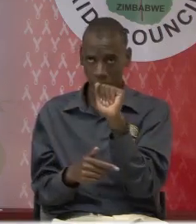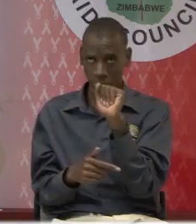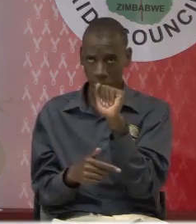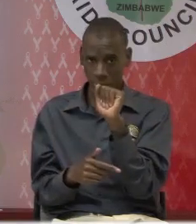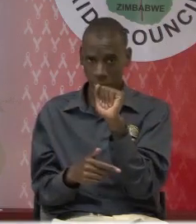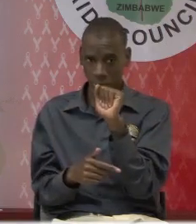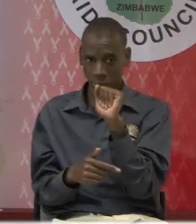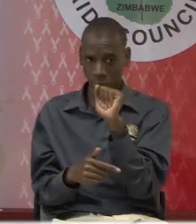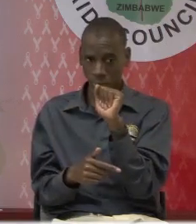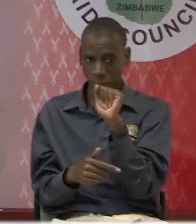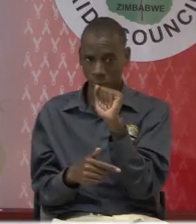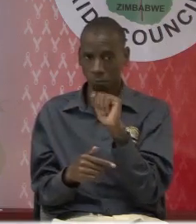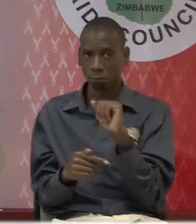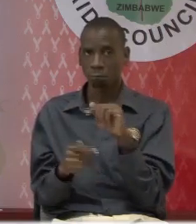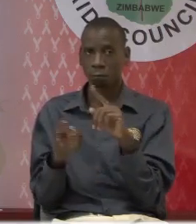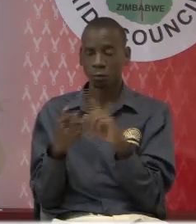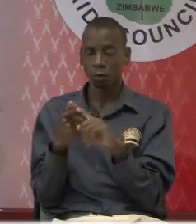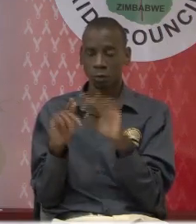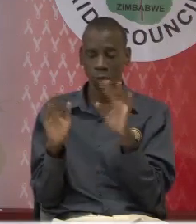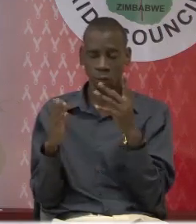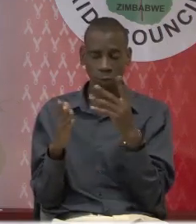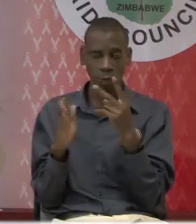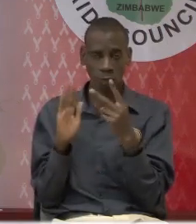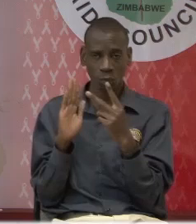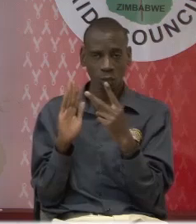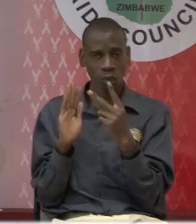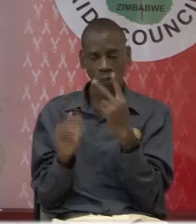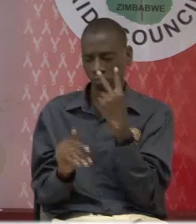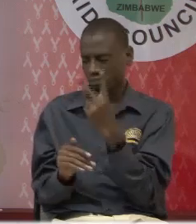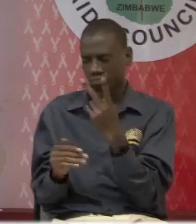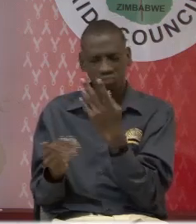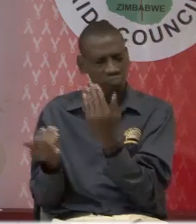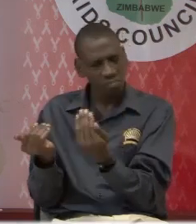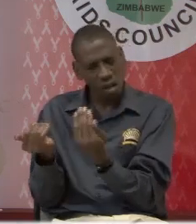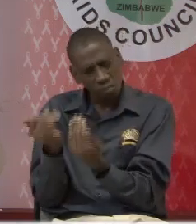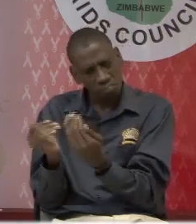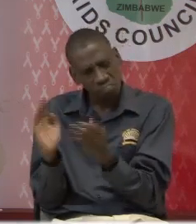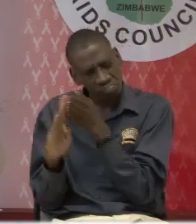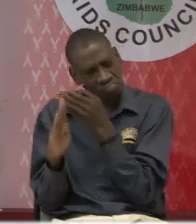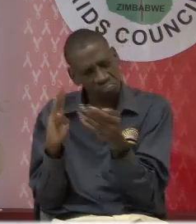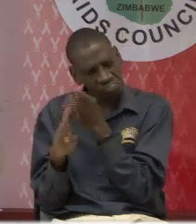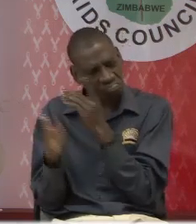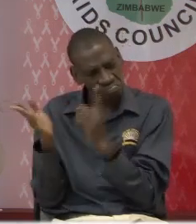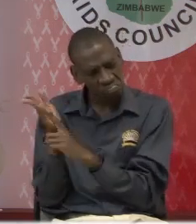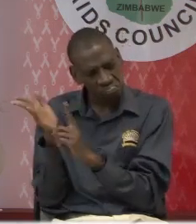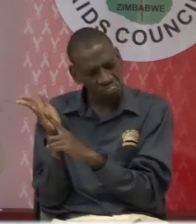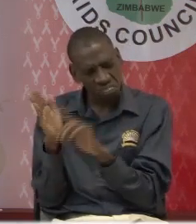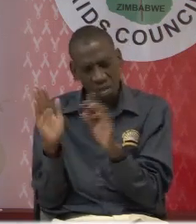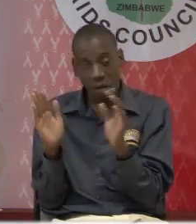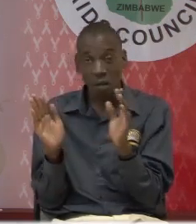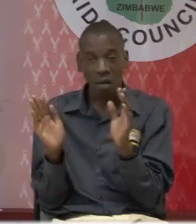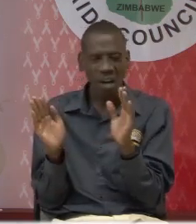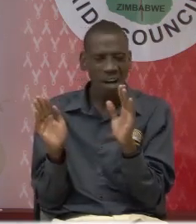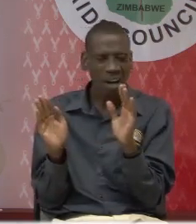coming to you, when you're looking at the issue of child sexual exploitation, how big is the problem?